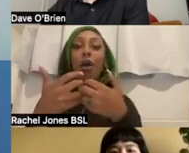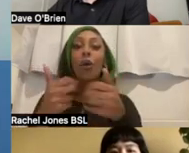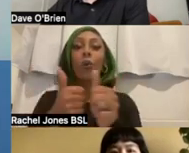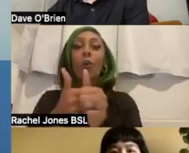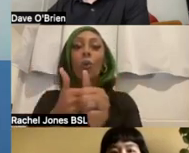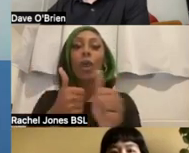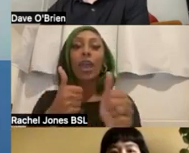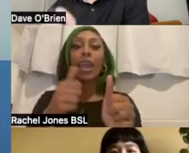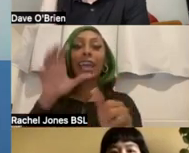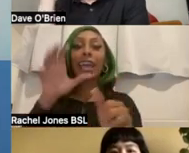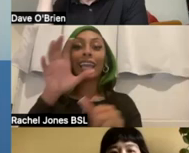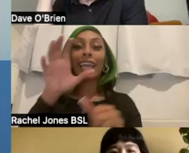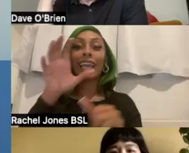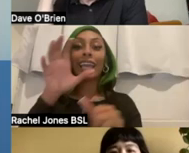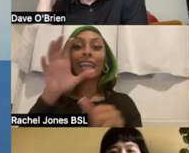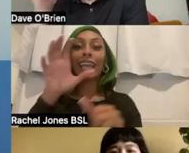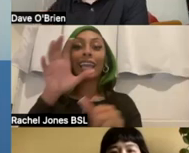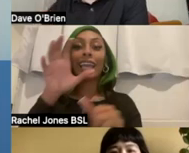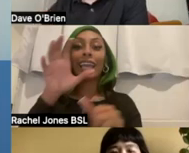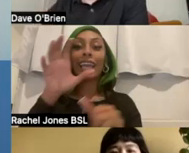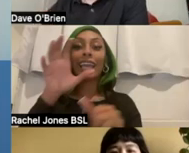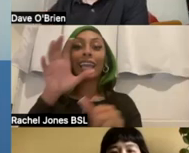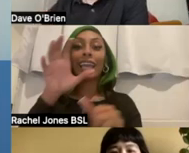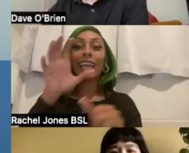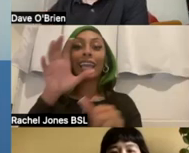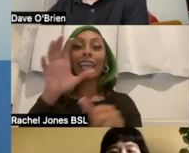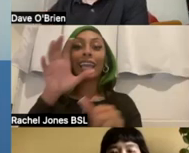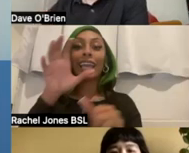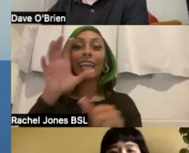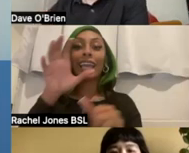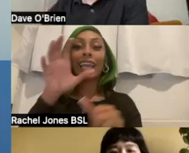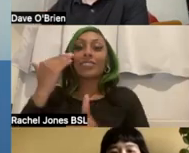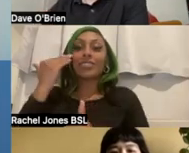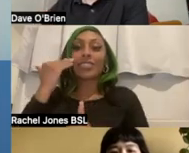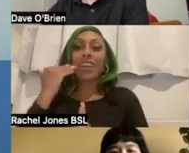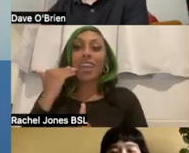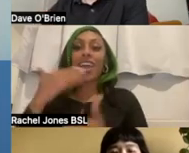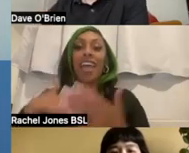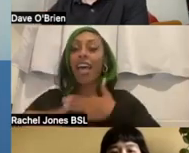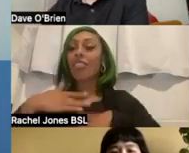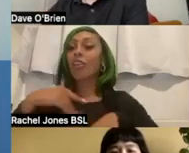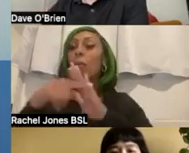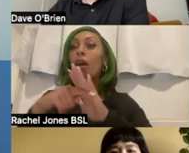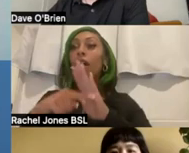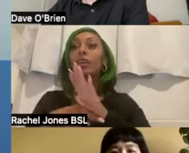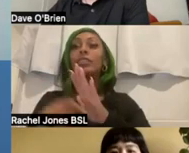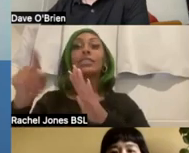inequality, one of our case studies was Manchester Museum, where we conducted